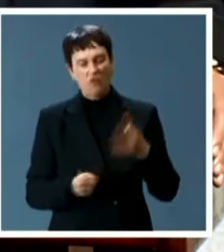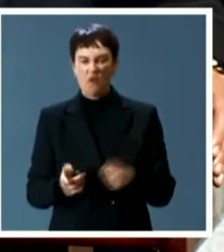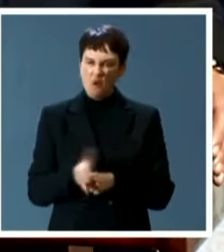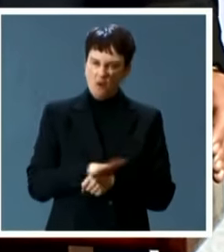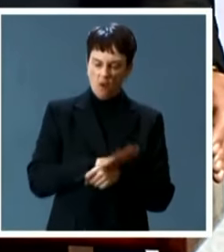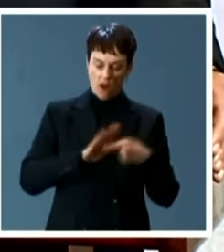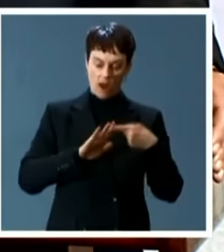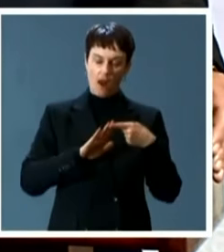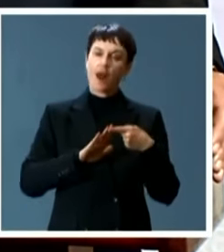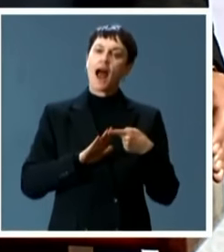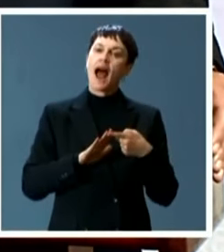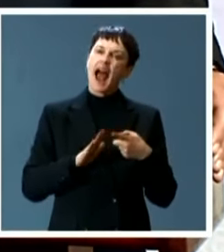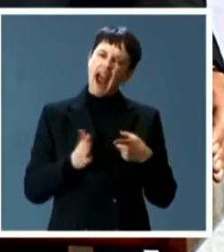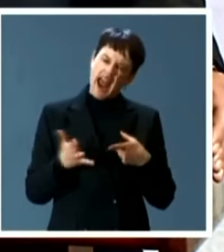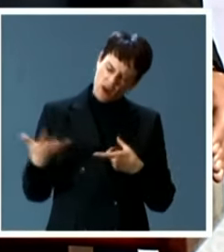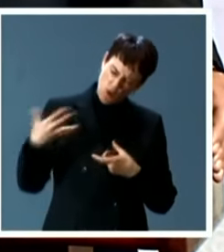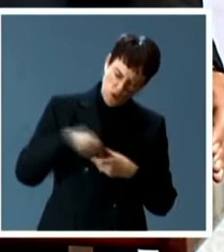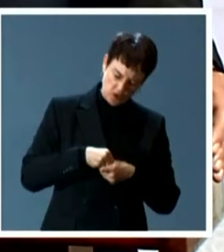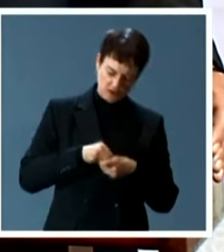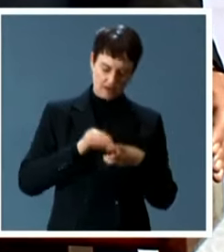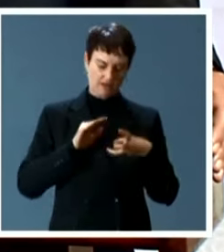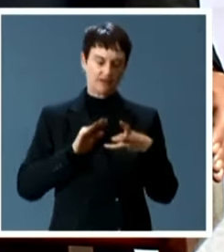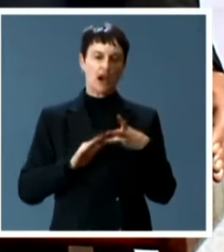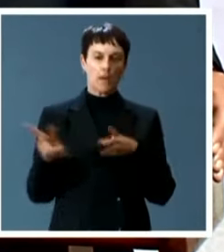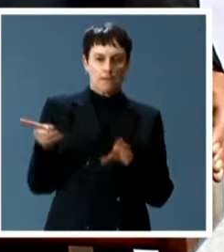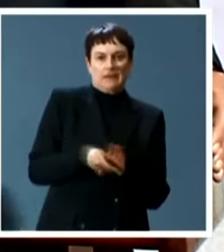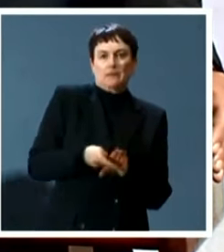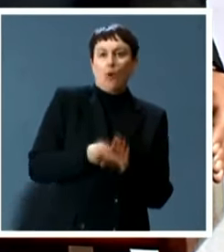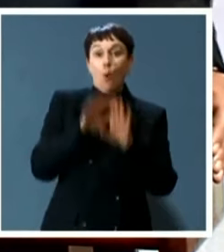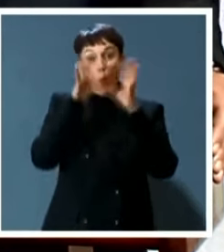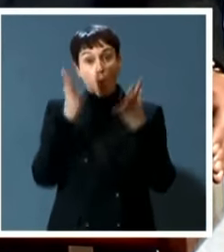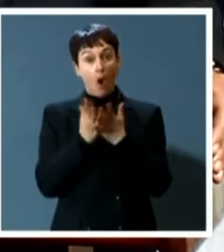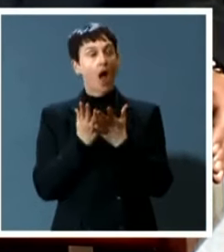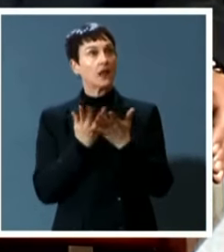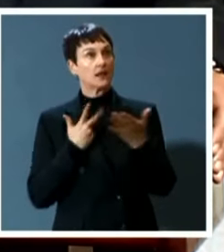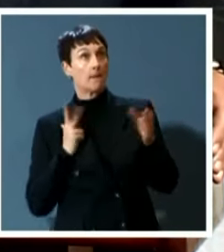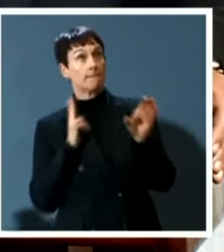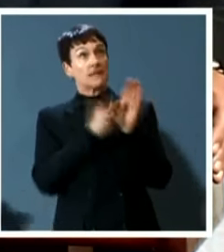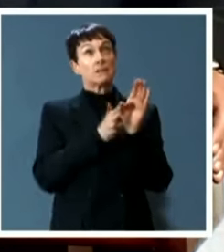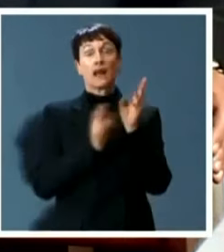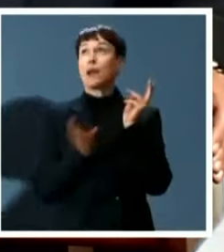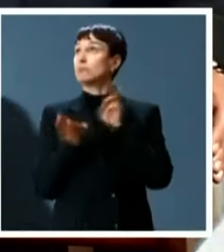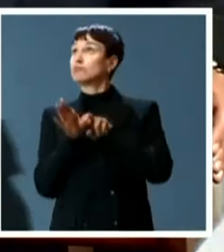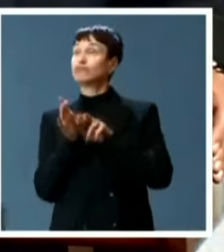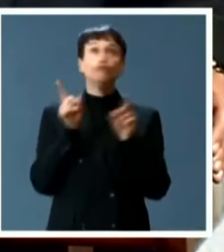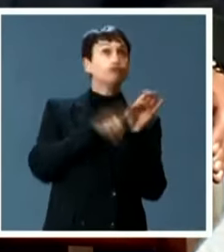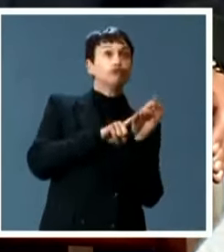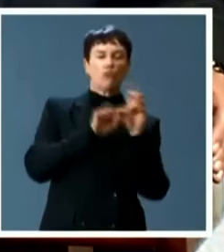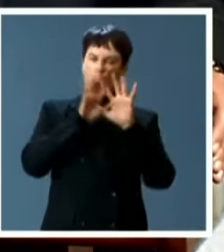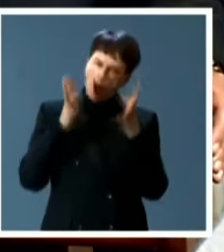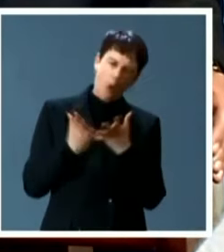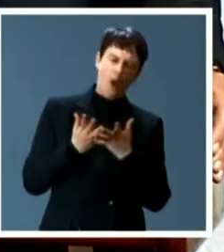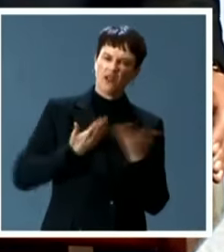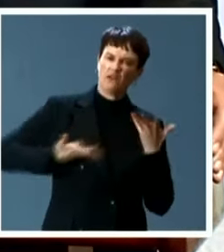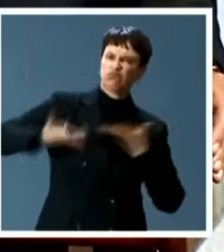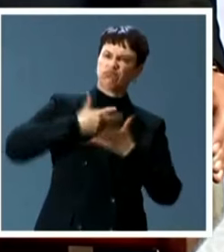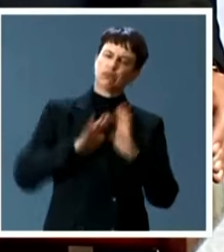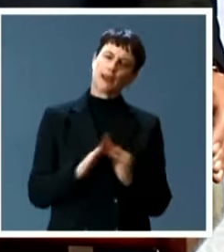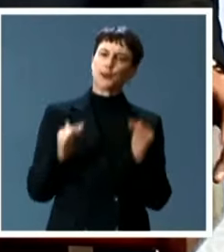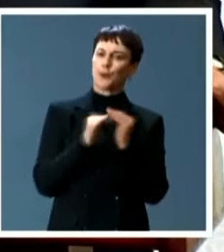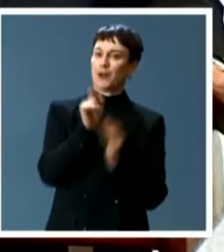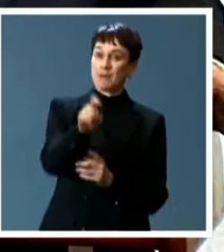equal participation in global institutions. Without that, we face even wider inequalities and gaps in